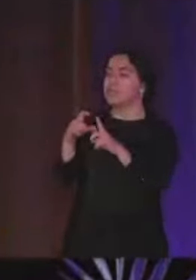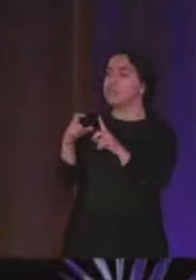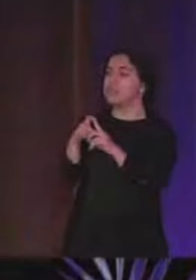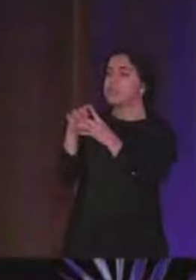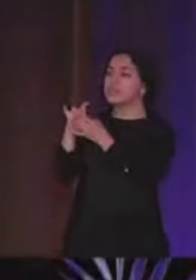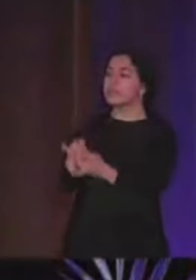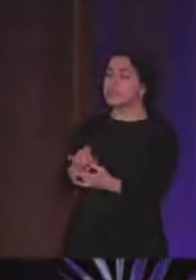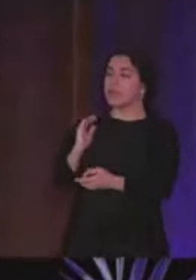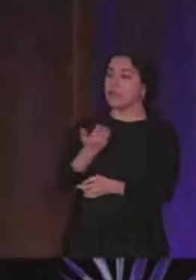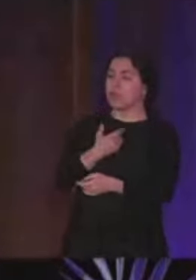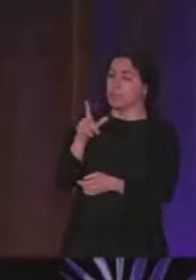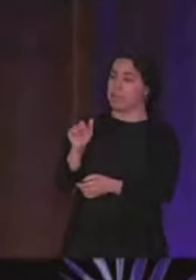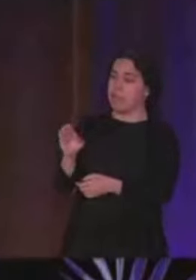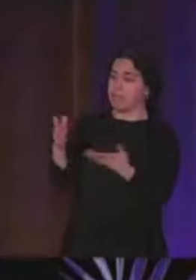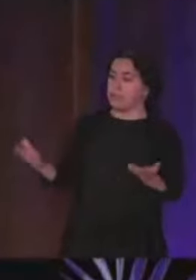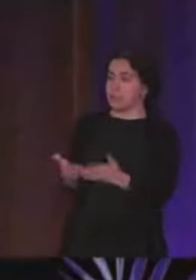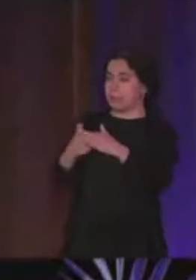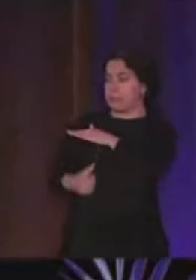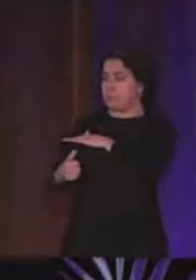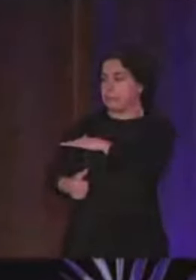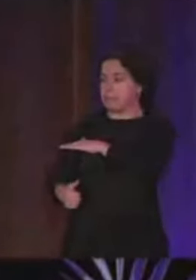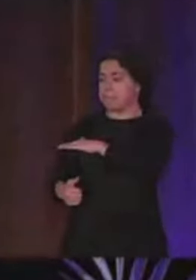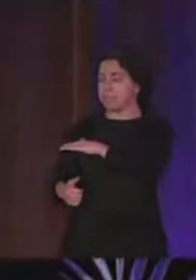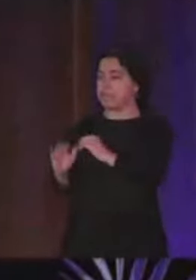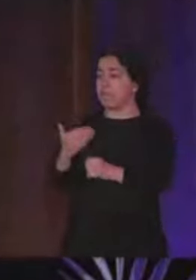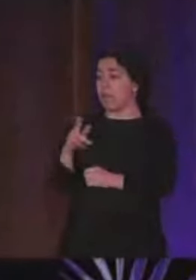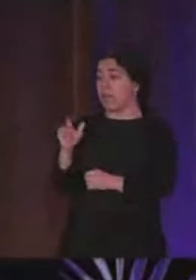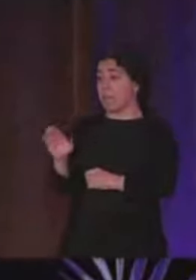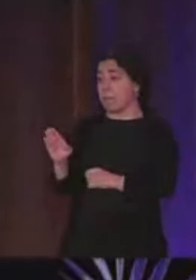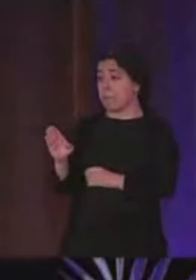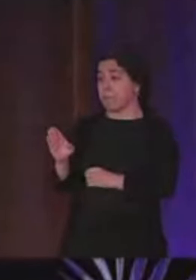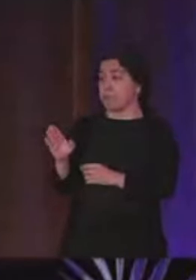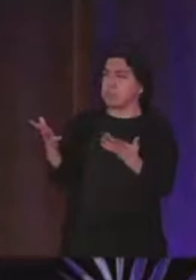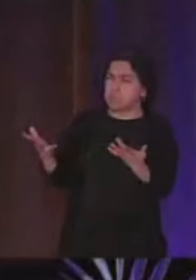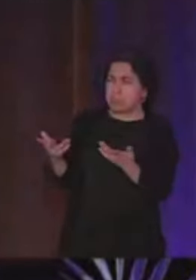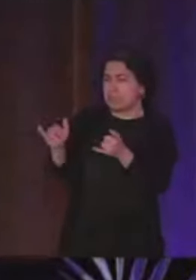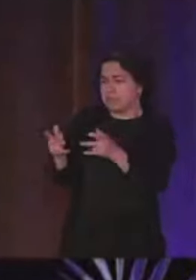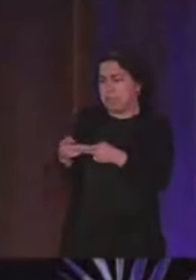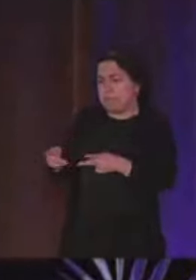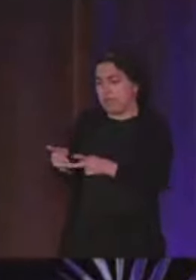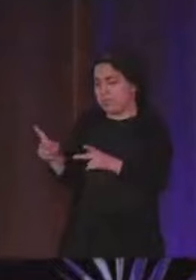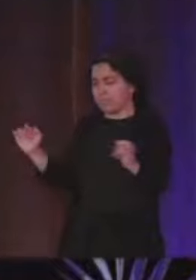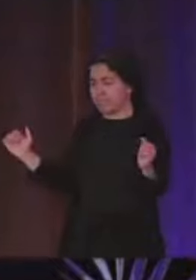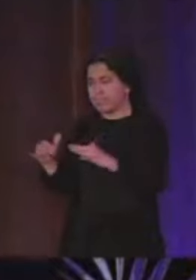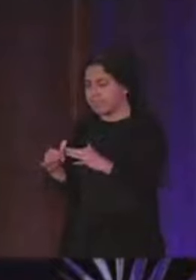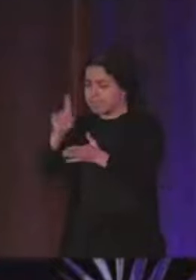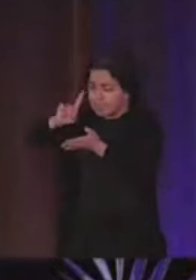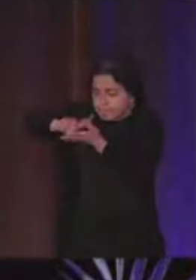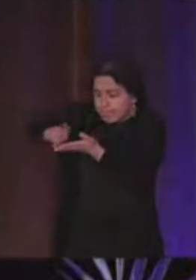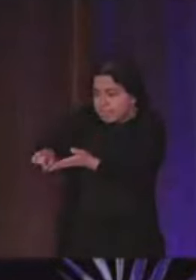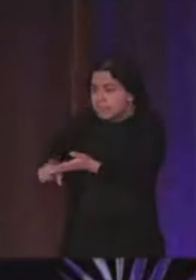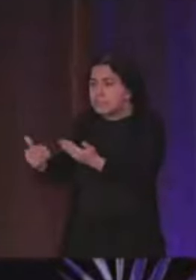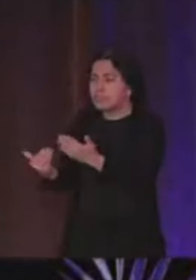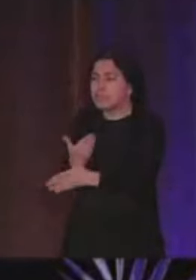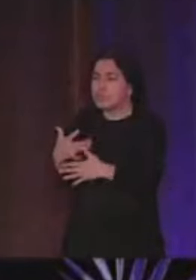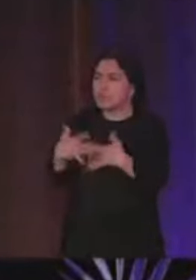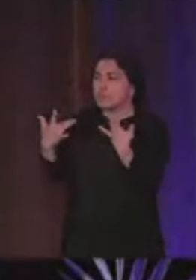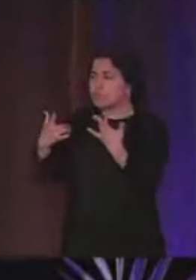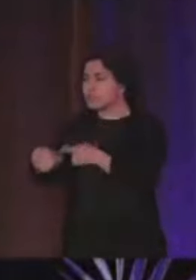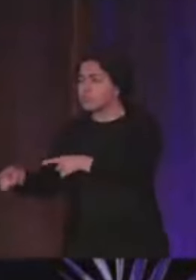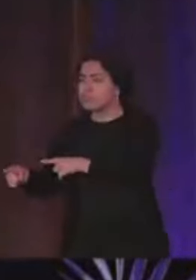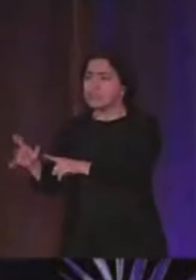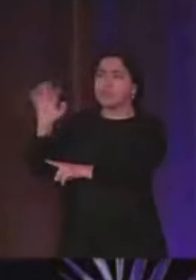to our lab here at Basement. Our lab is just a place where we explore some new stuff or old stuff,